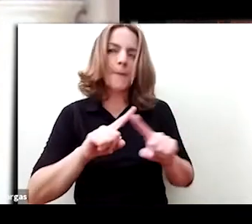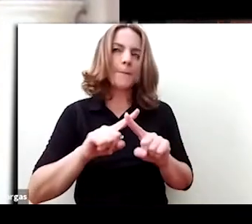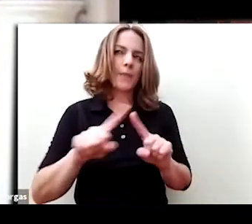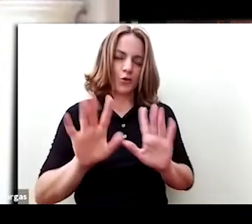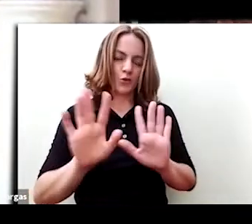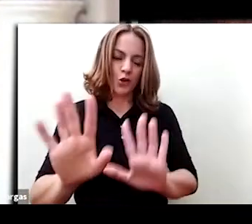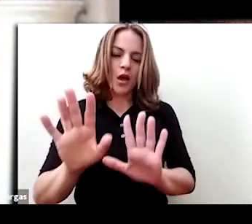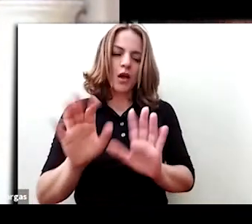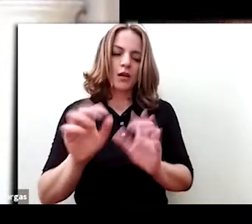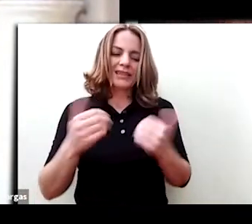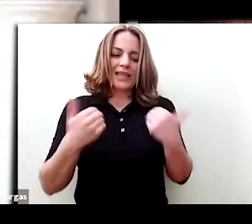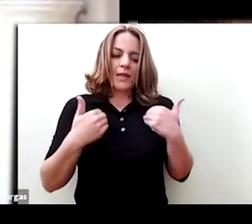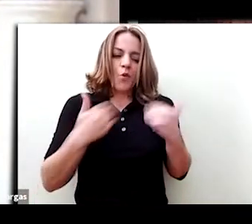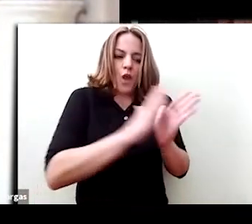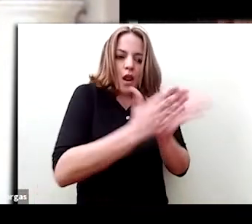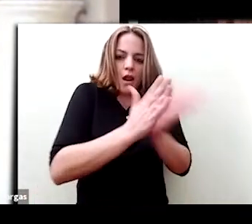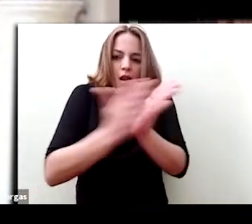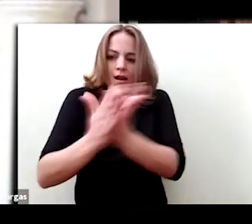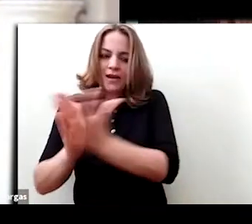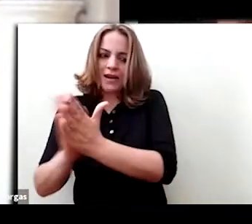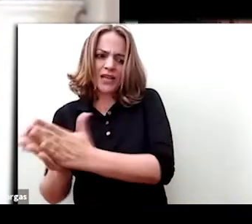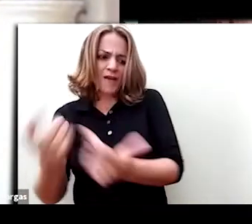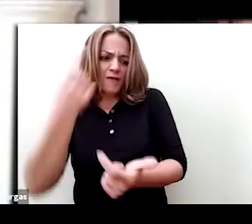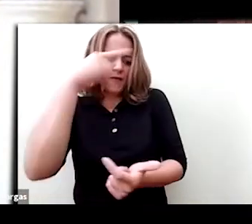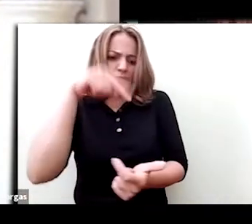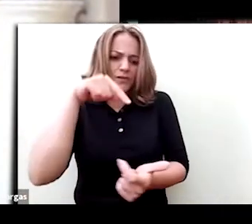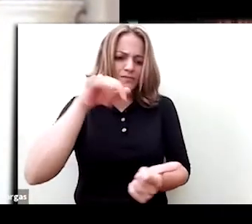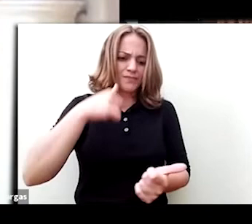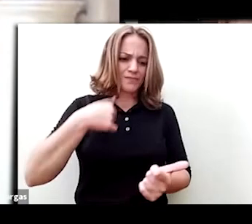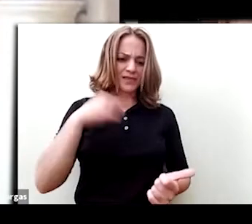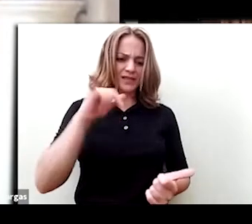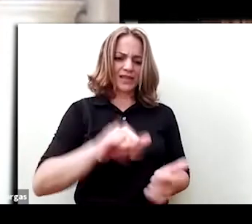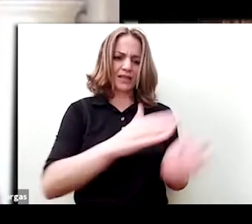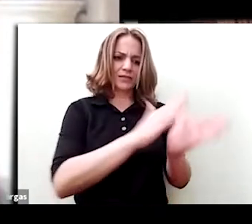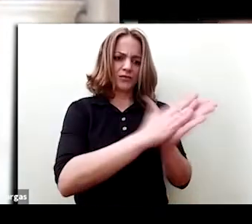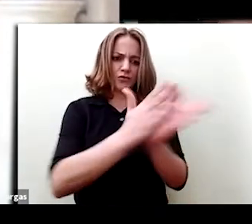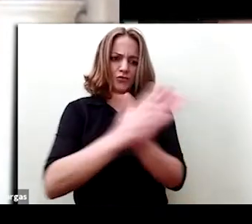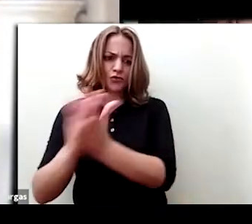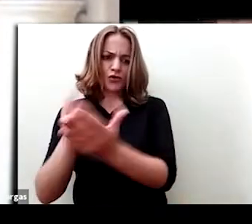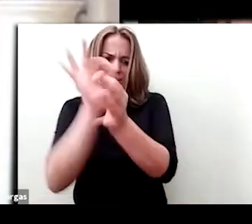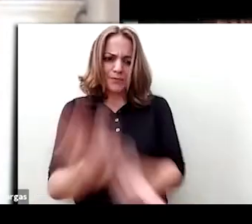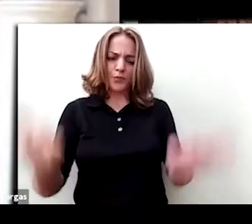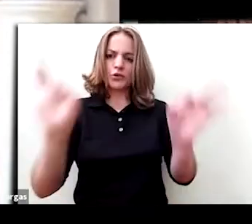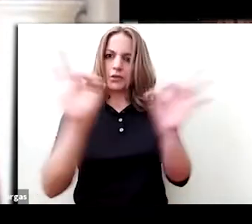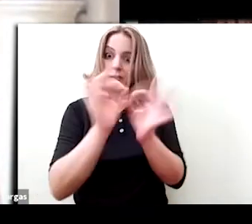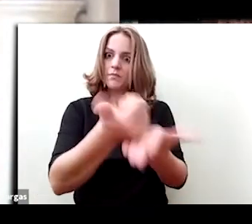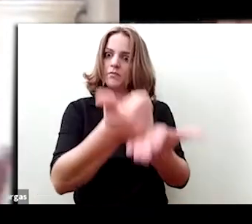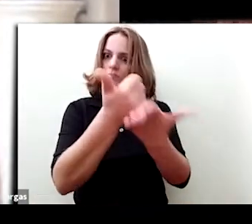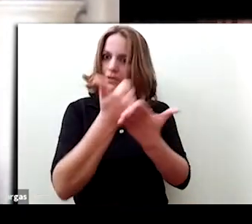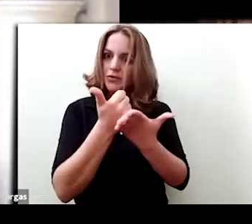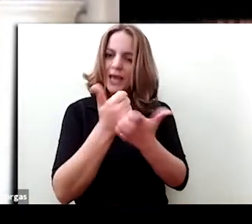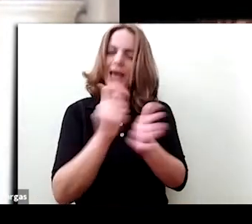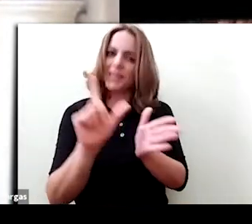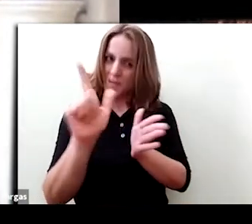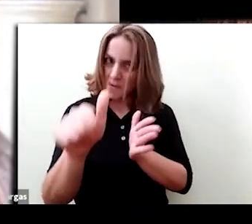was so important in what I found next in just a few different categories, just so people can get a sense of what